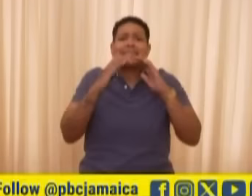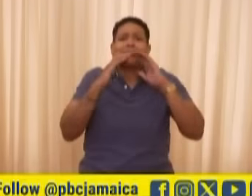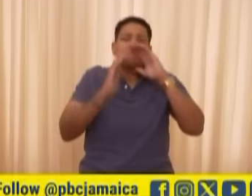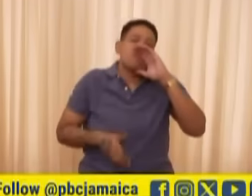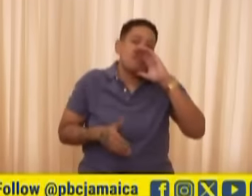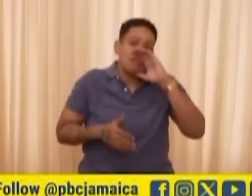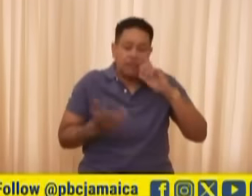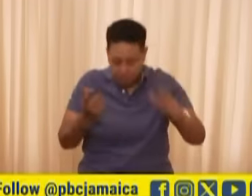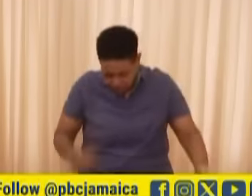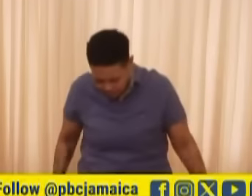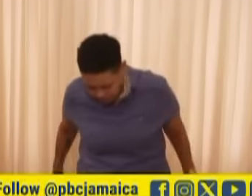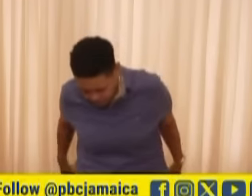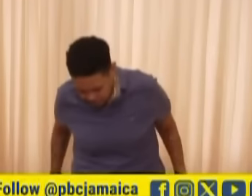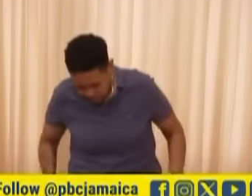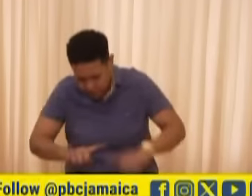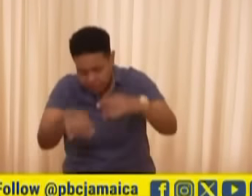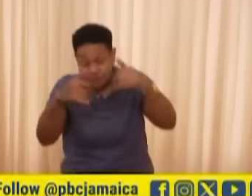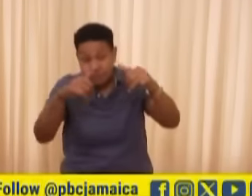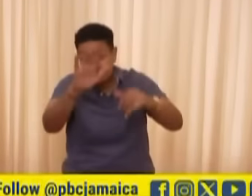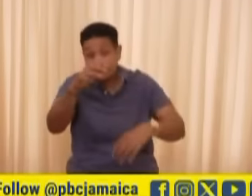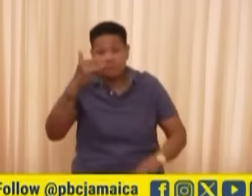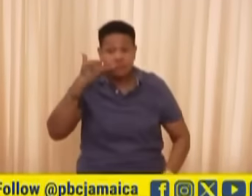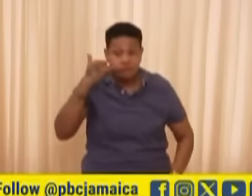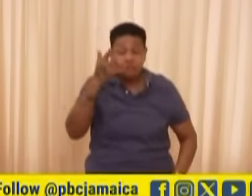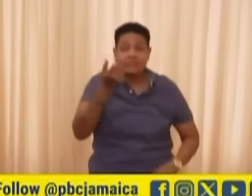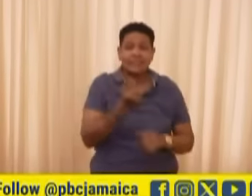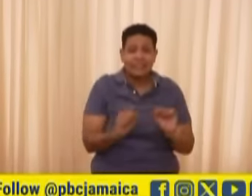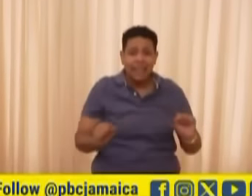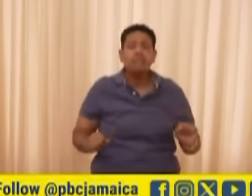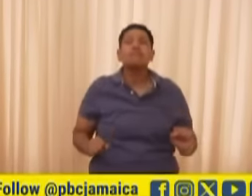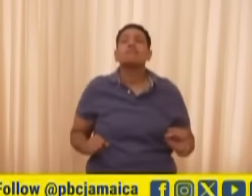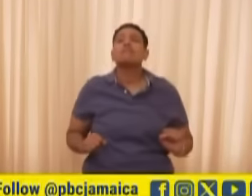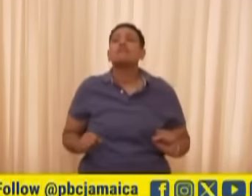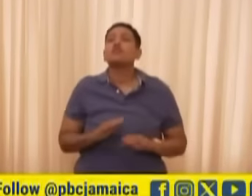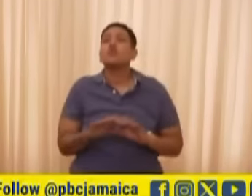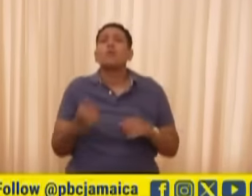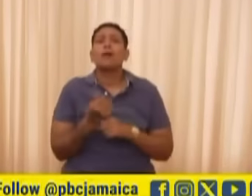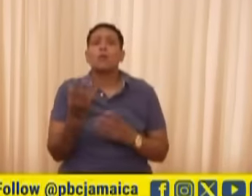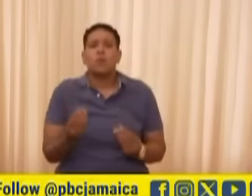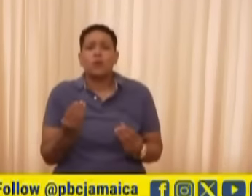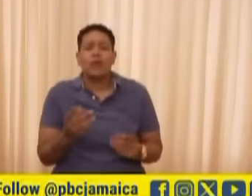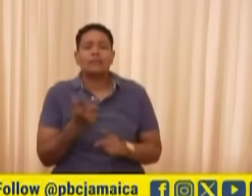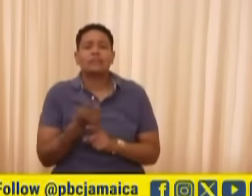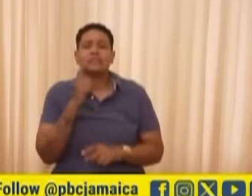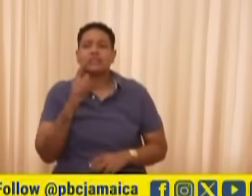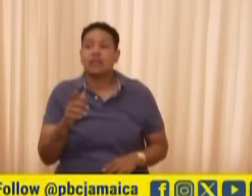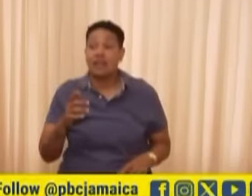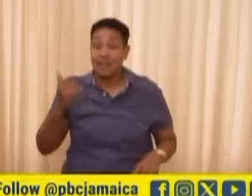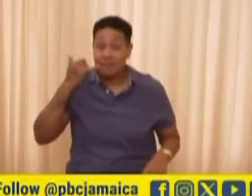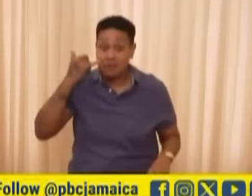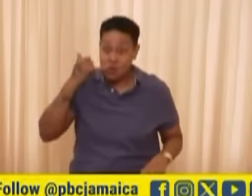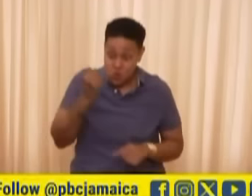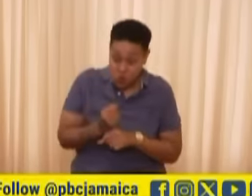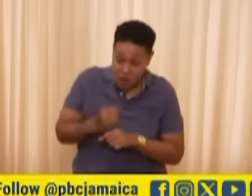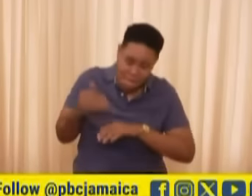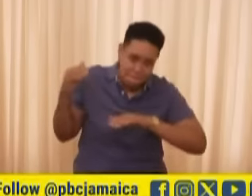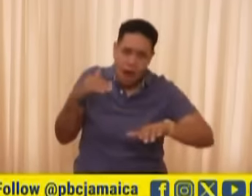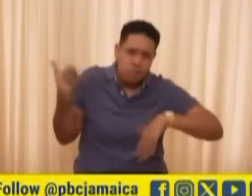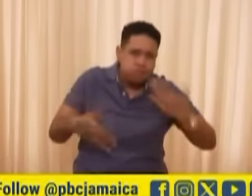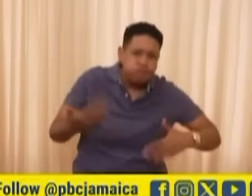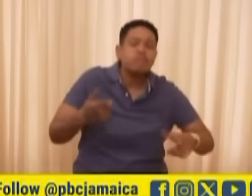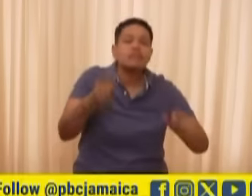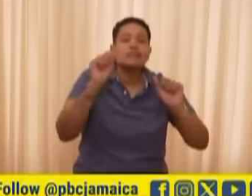communication. But nevertheless, keep your instruments safe. Don't let them get wet, so that at least if the signals were to come back, you'll be able